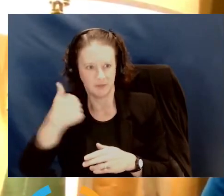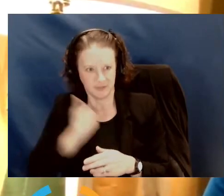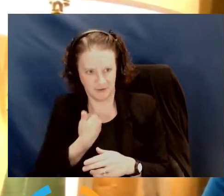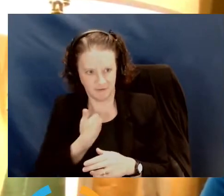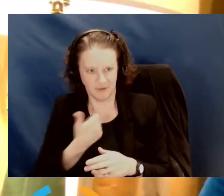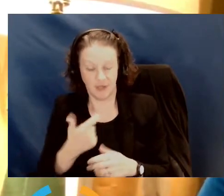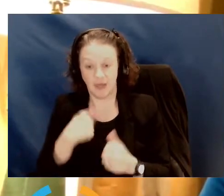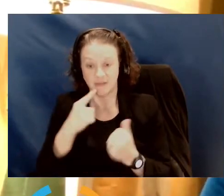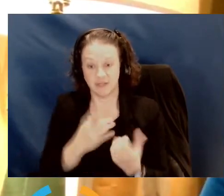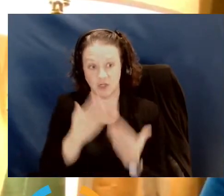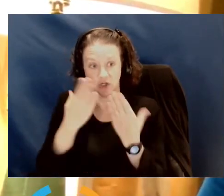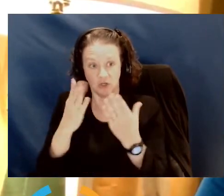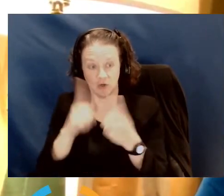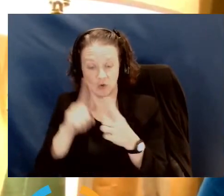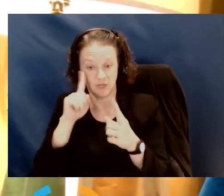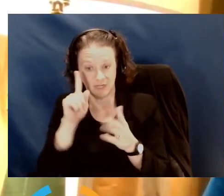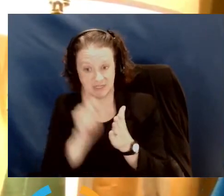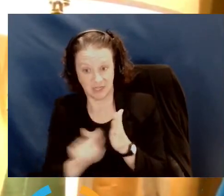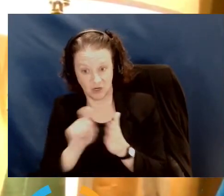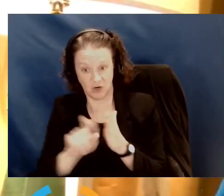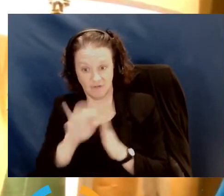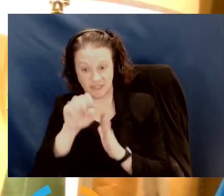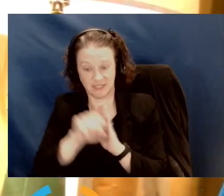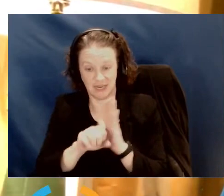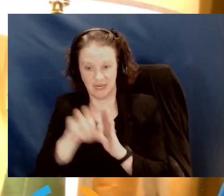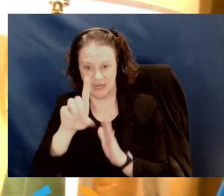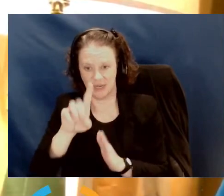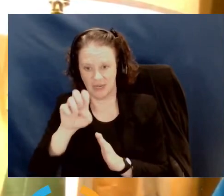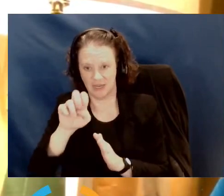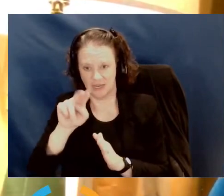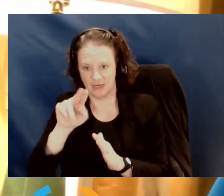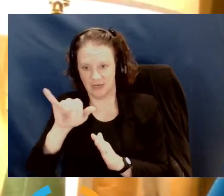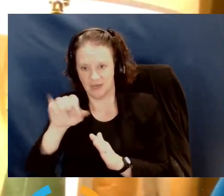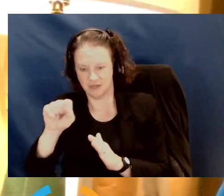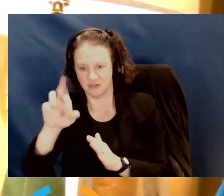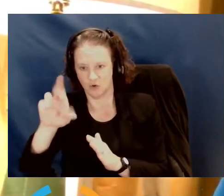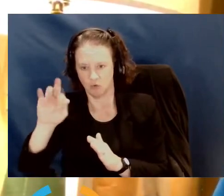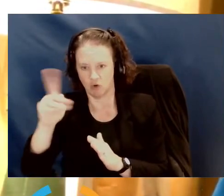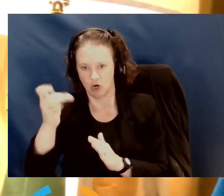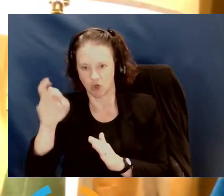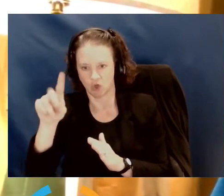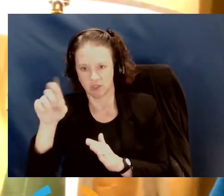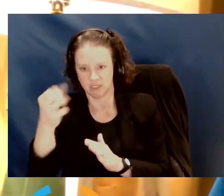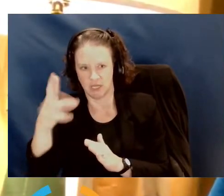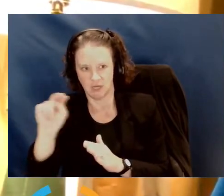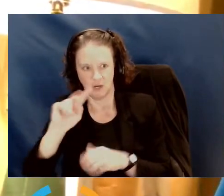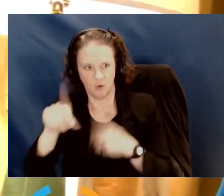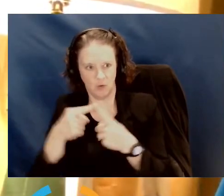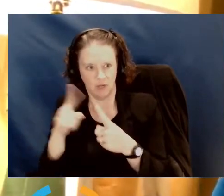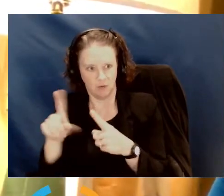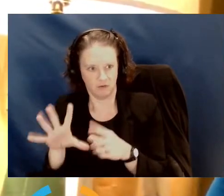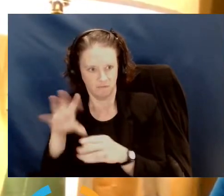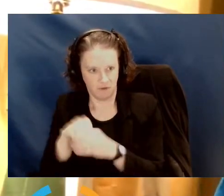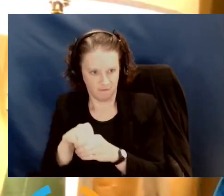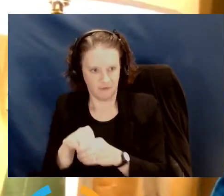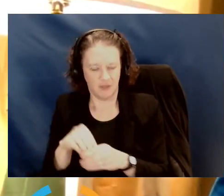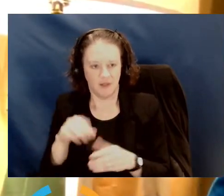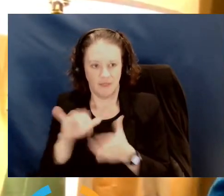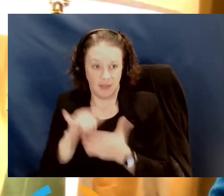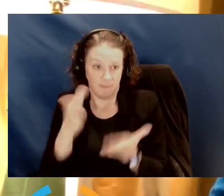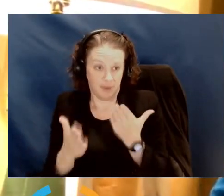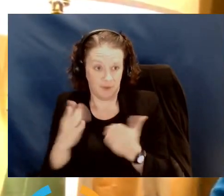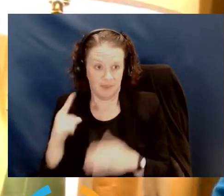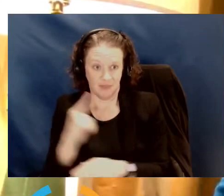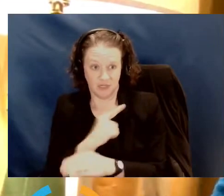to Secretary of State Dennis Richardson when he was there, that perhaps the legislature should take on